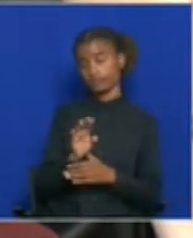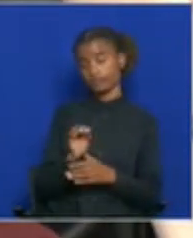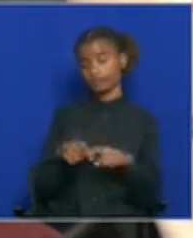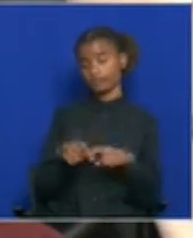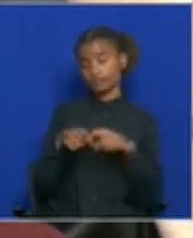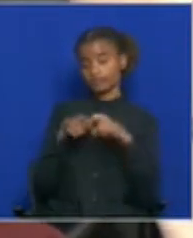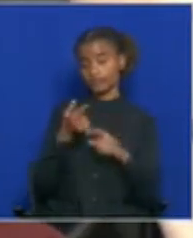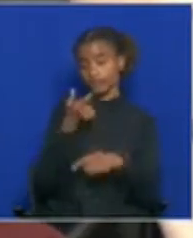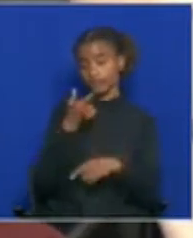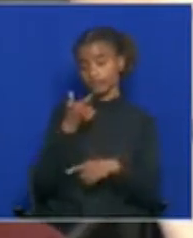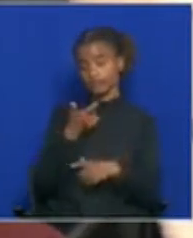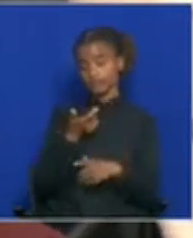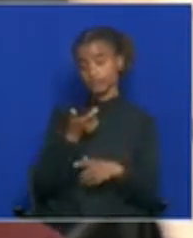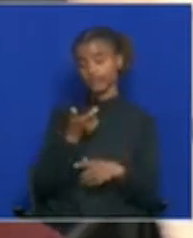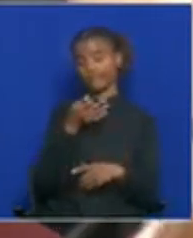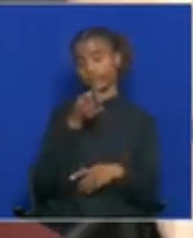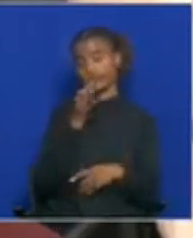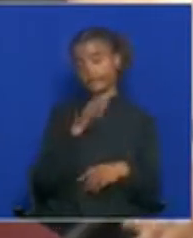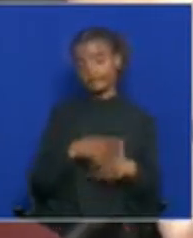Mr. Rapesu,